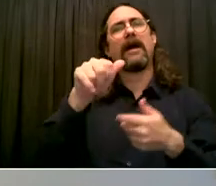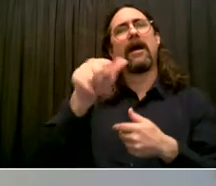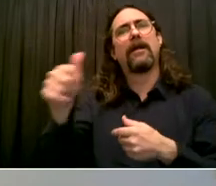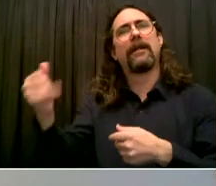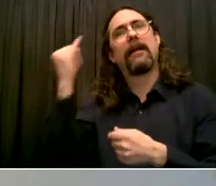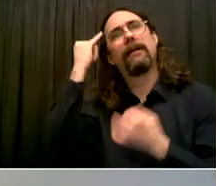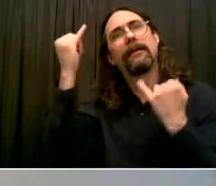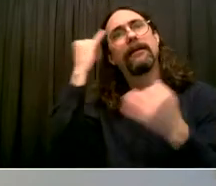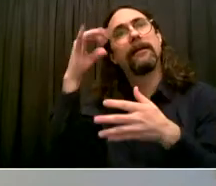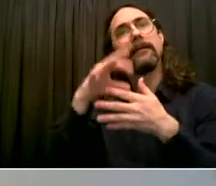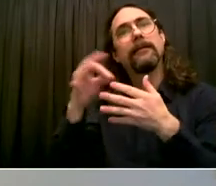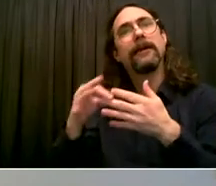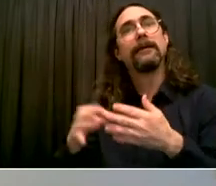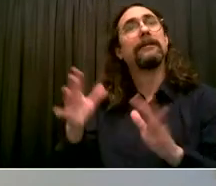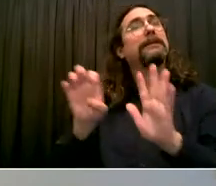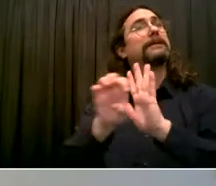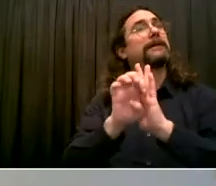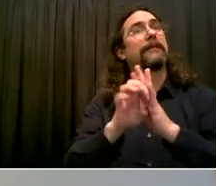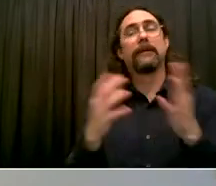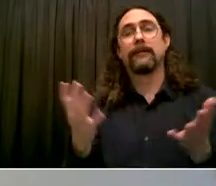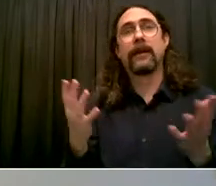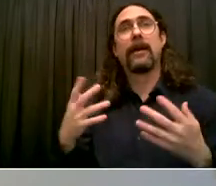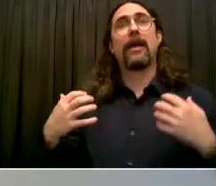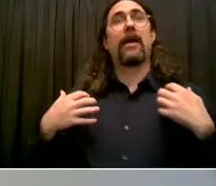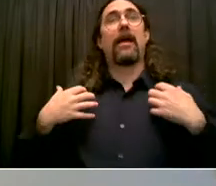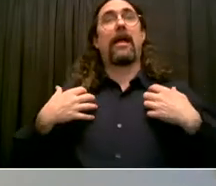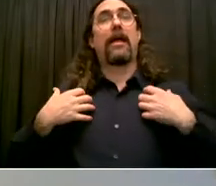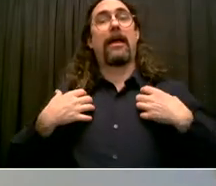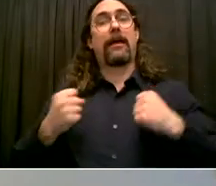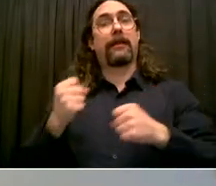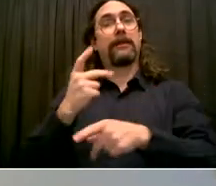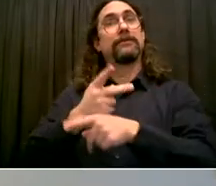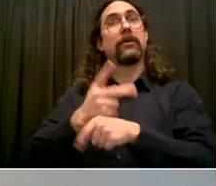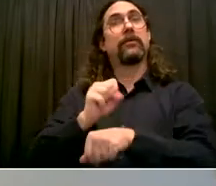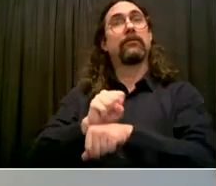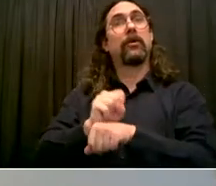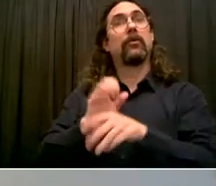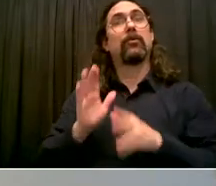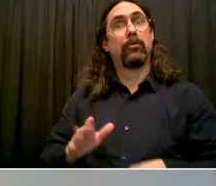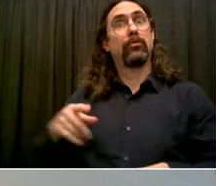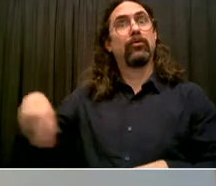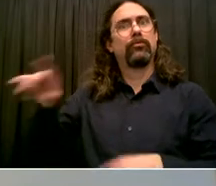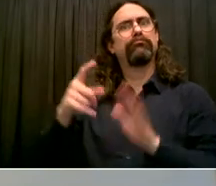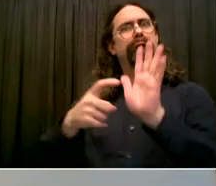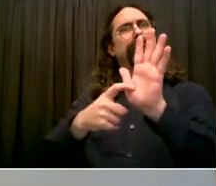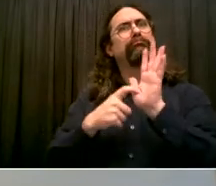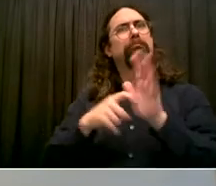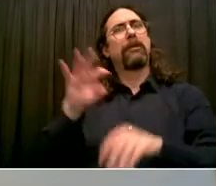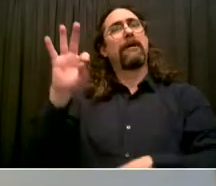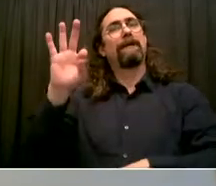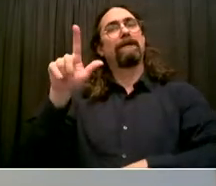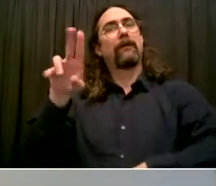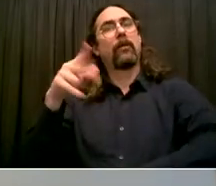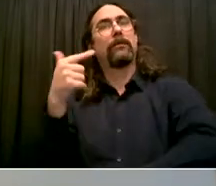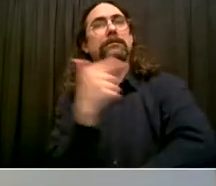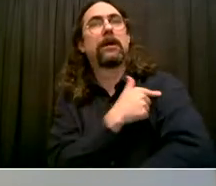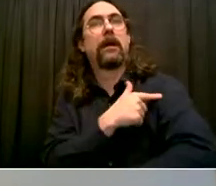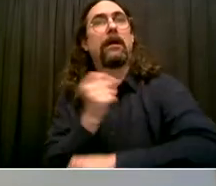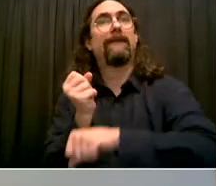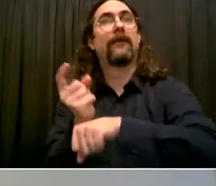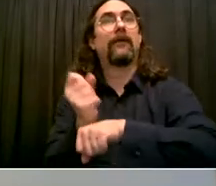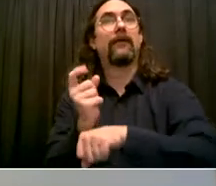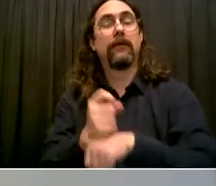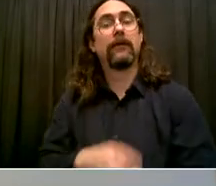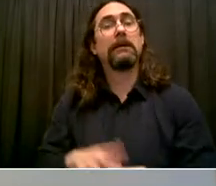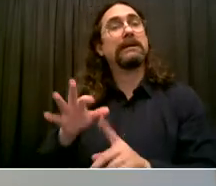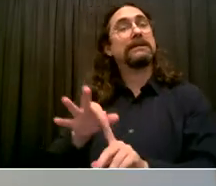get that vaccine, they have to follow certain protective measures. And in some situations, even have to have identification attached to their ID